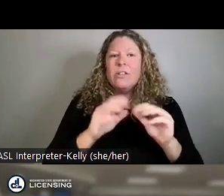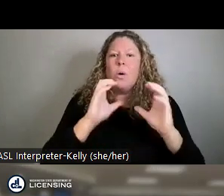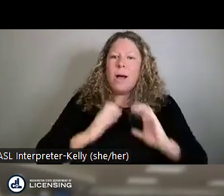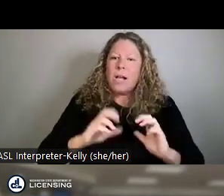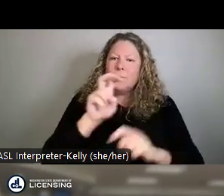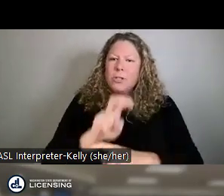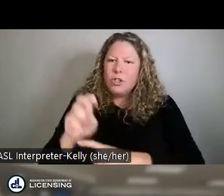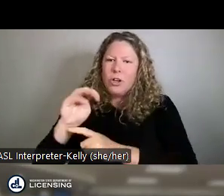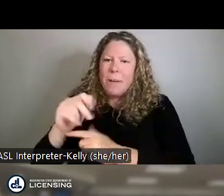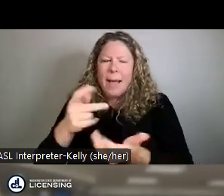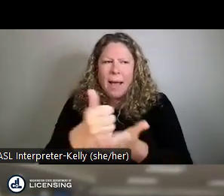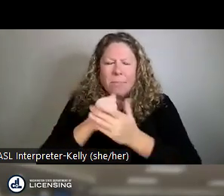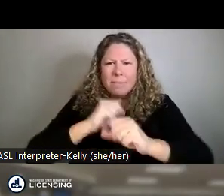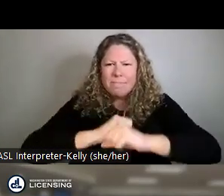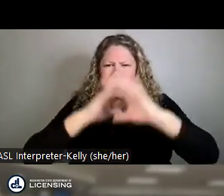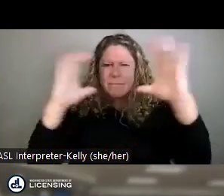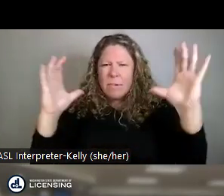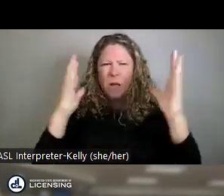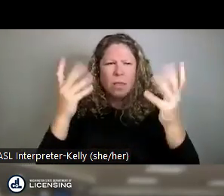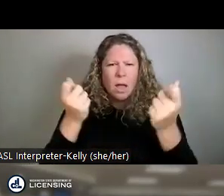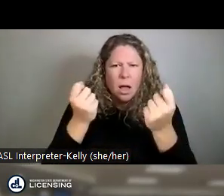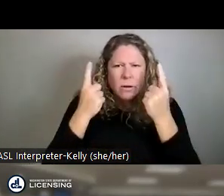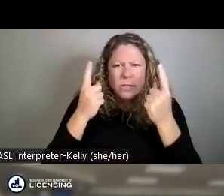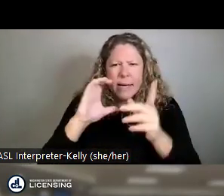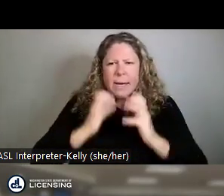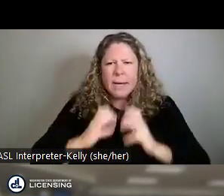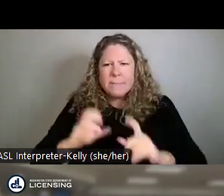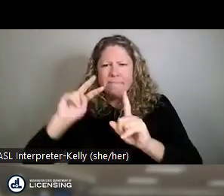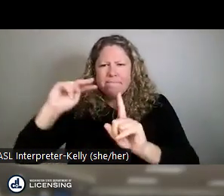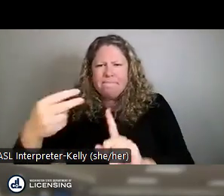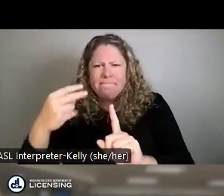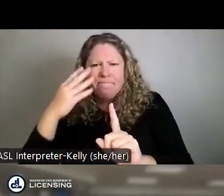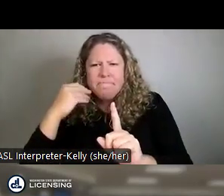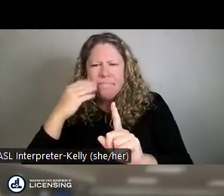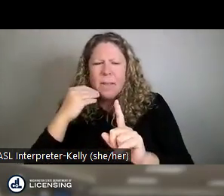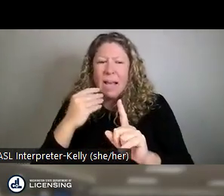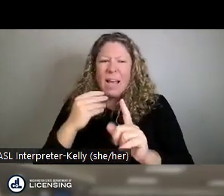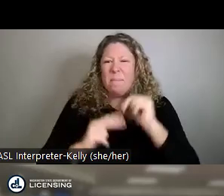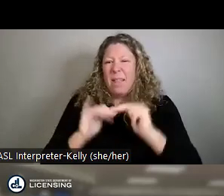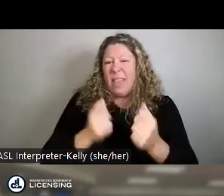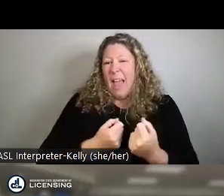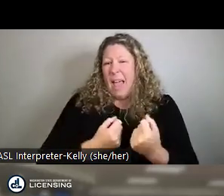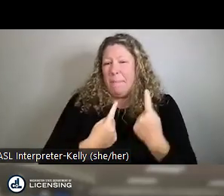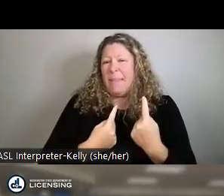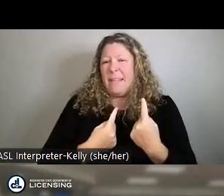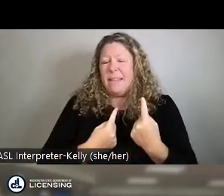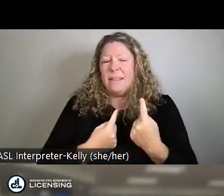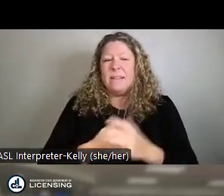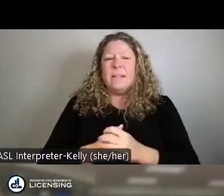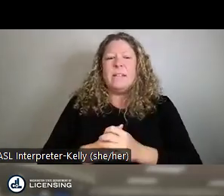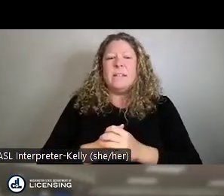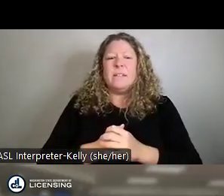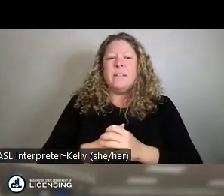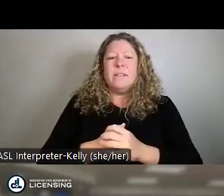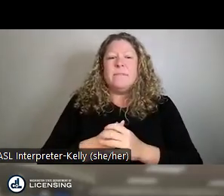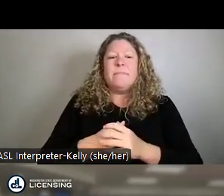that understanding and that empathy. So just to recap our approach for this work again, we first started by defining